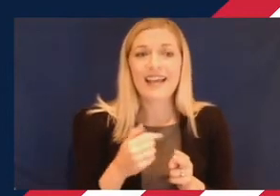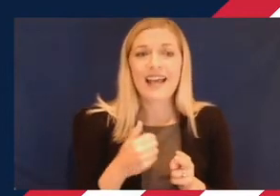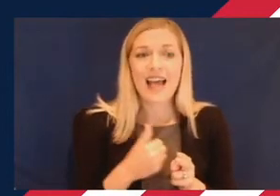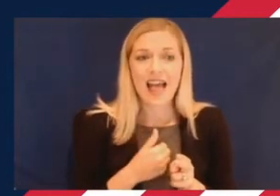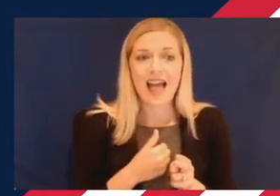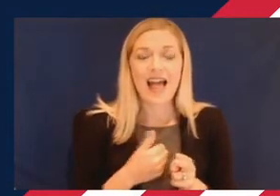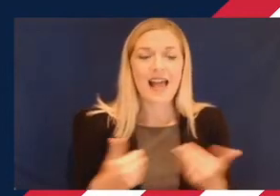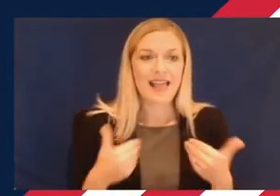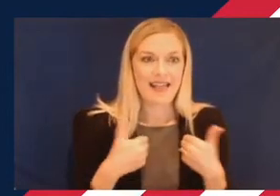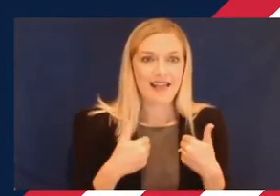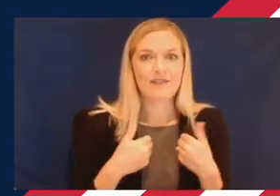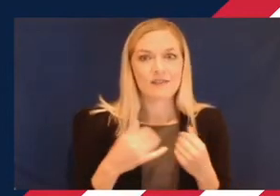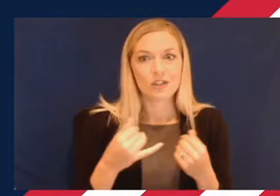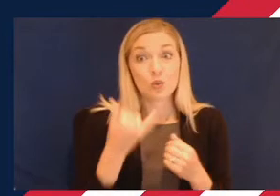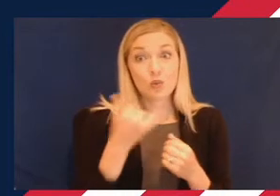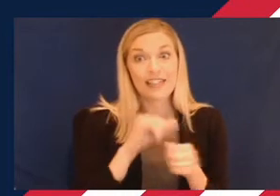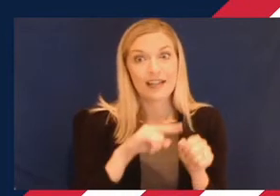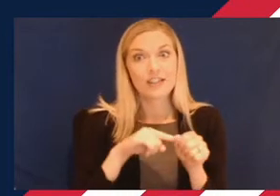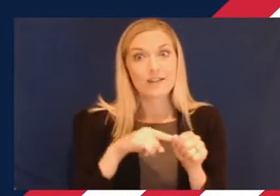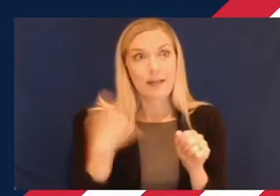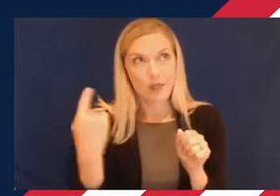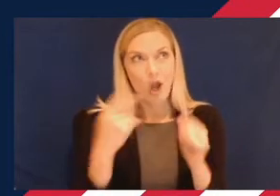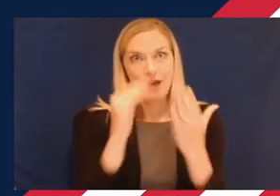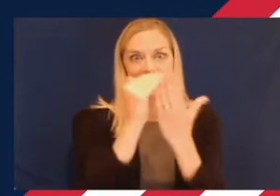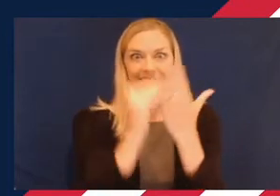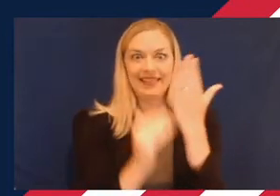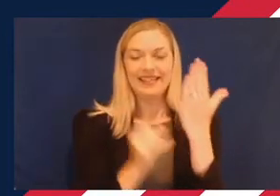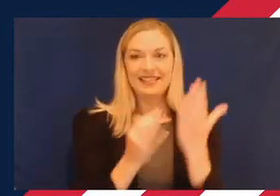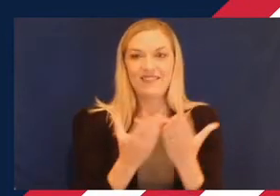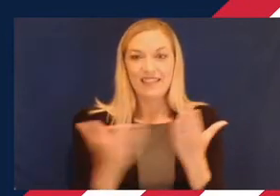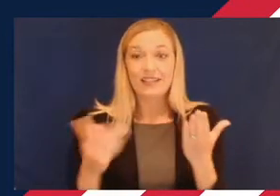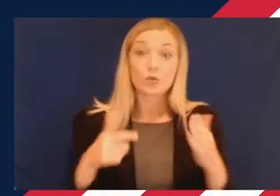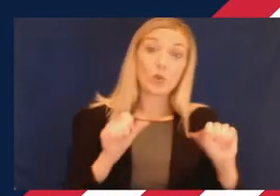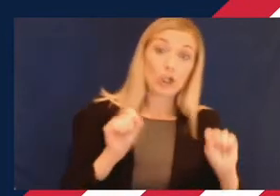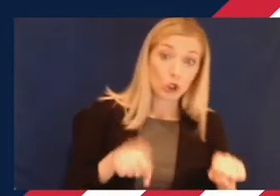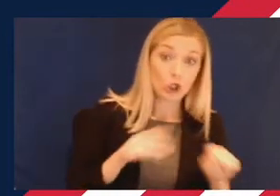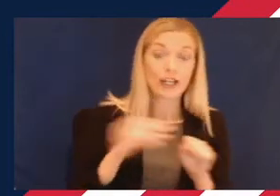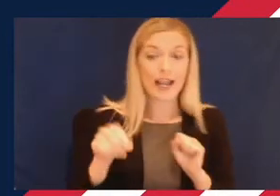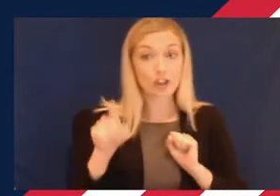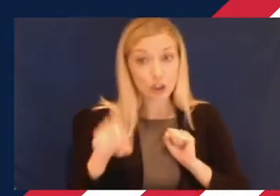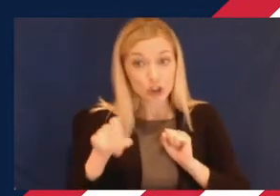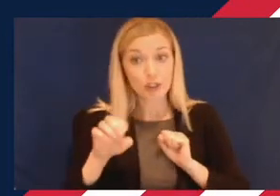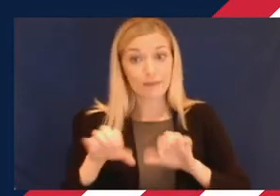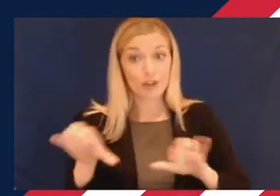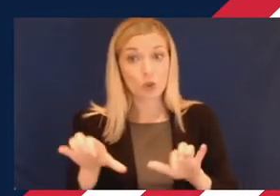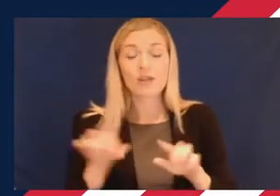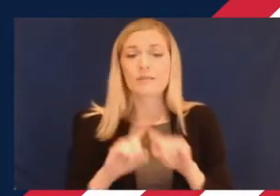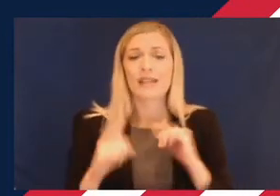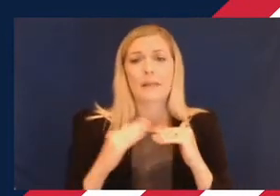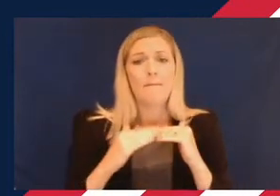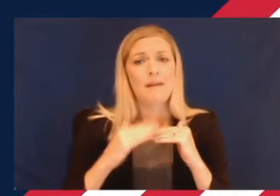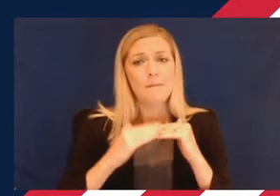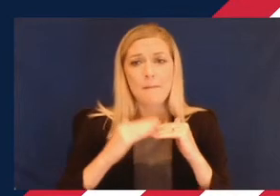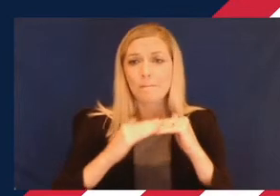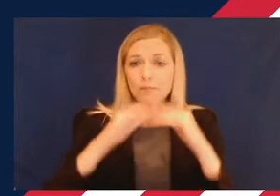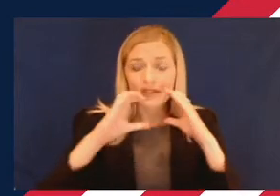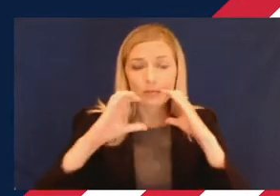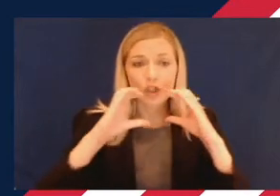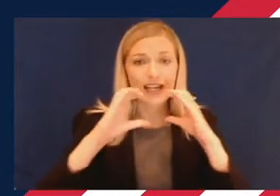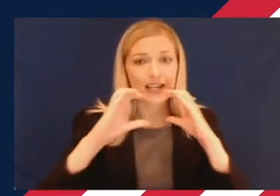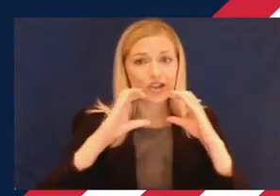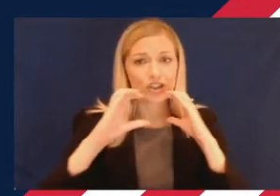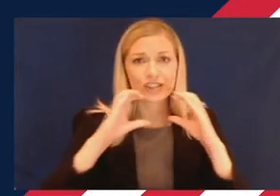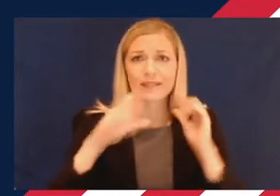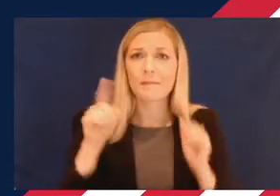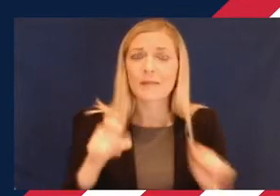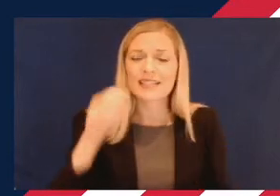laundry list of things that we could and should be doing. But at the very minimum, communication. There has to be daily